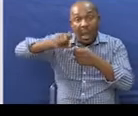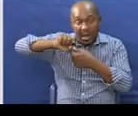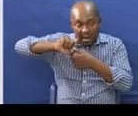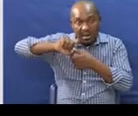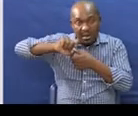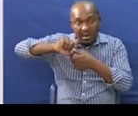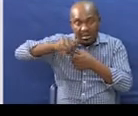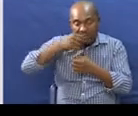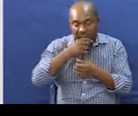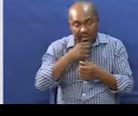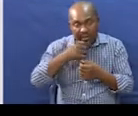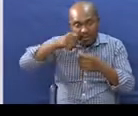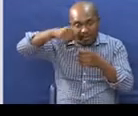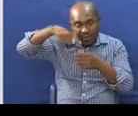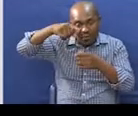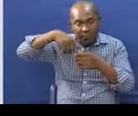boiled.